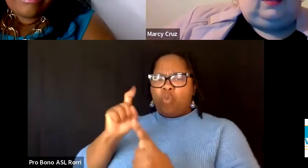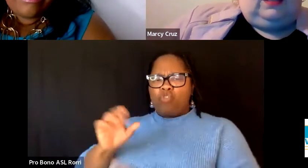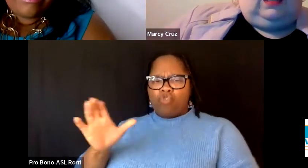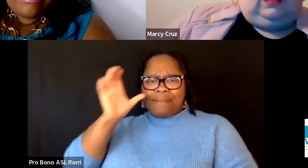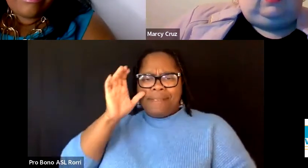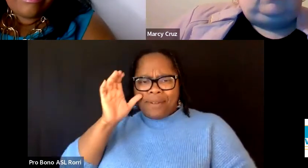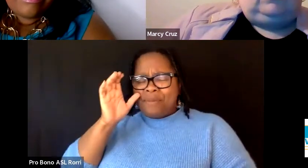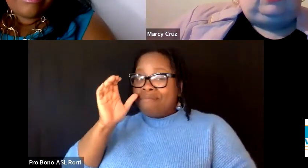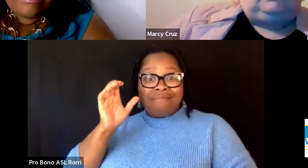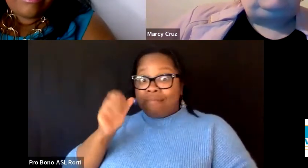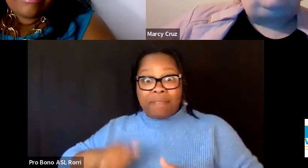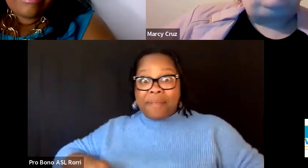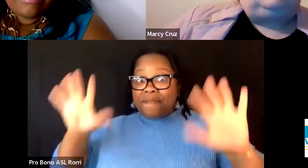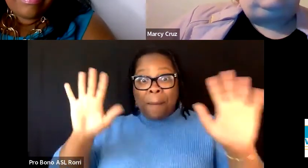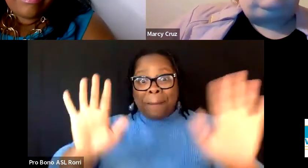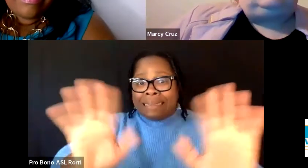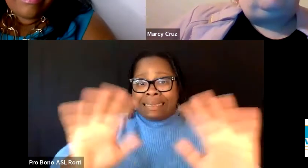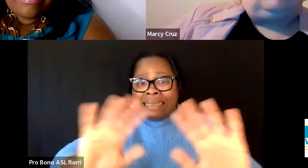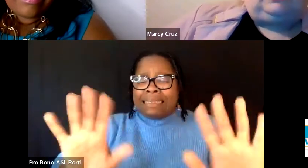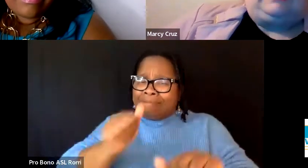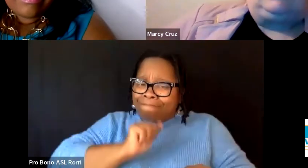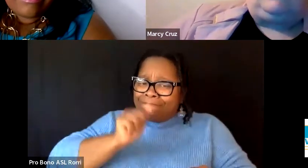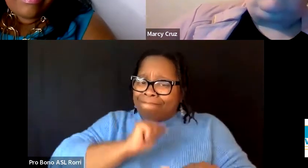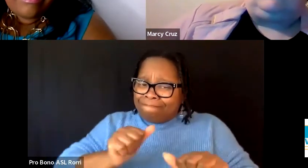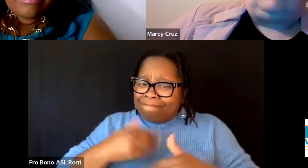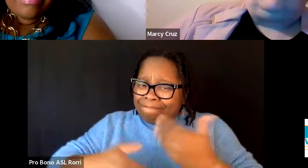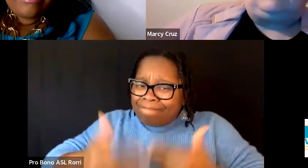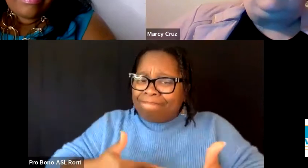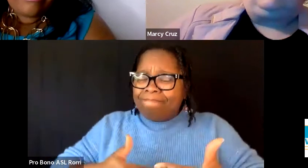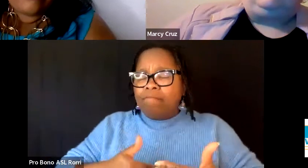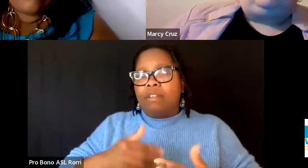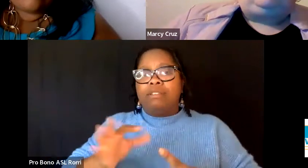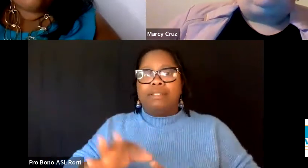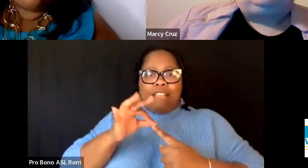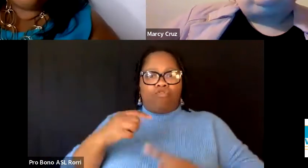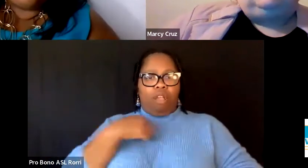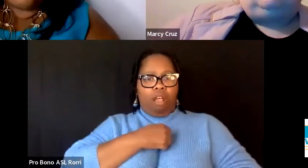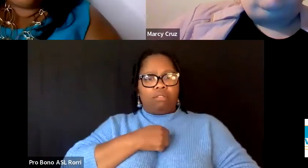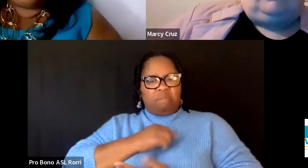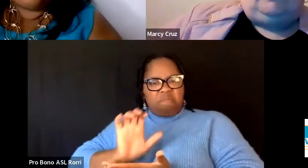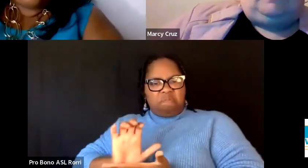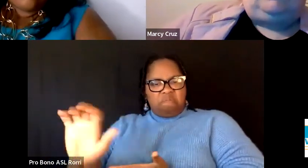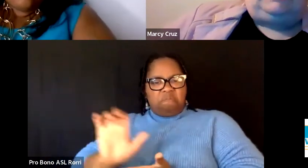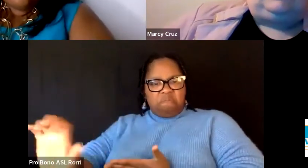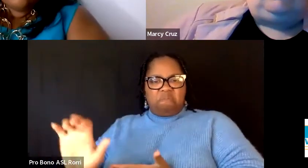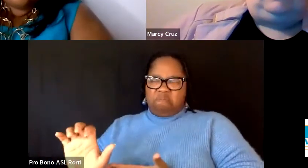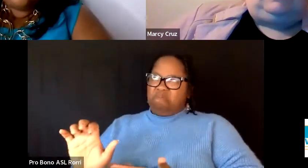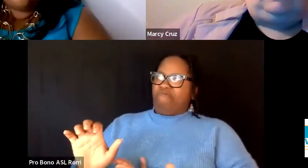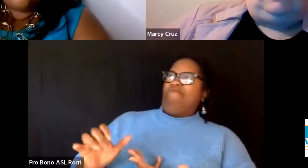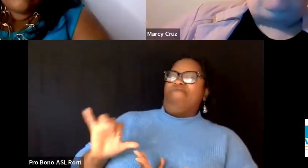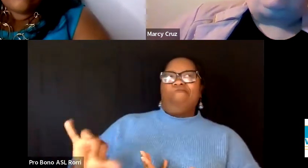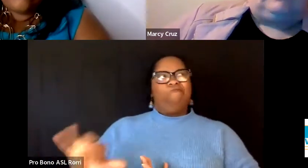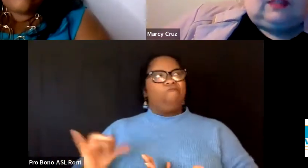through. And especially as marginalized folks, it's like we not only have to worry about the